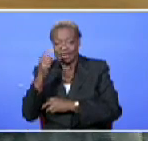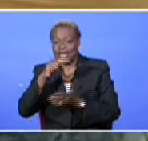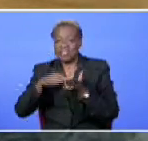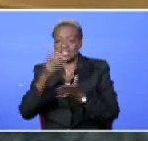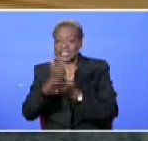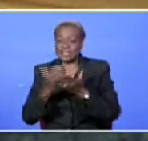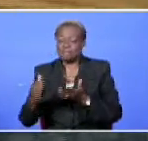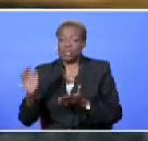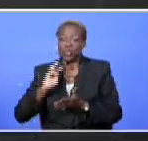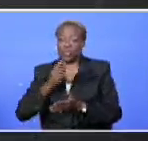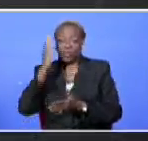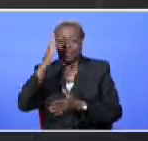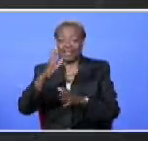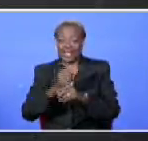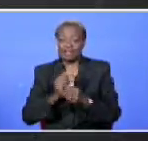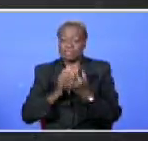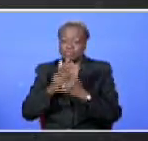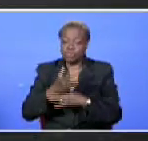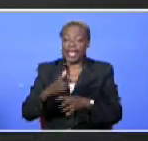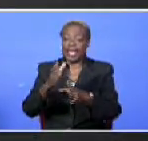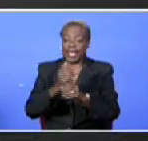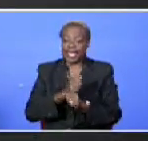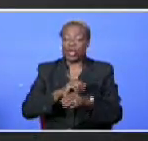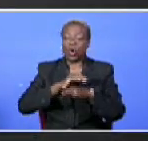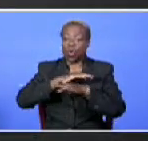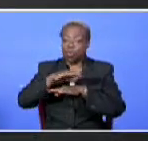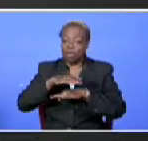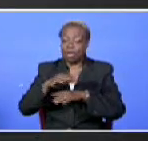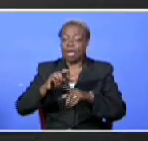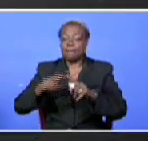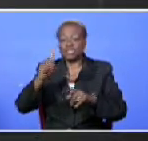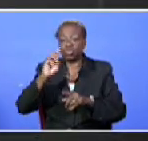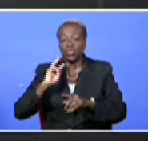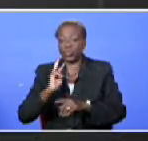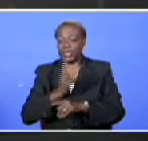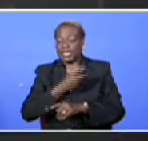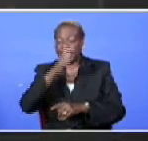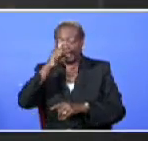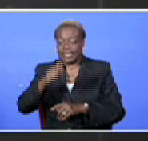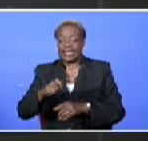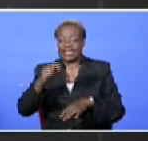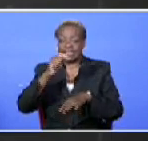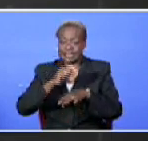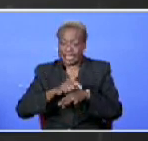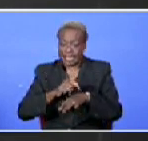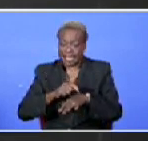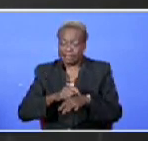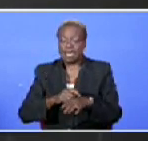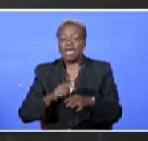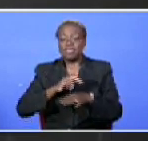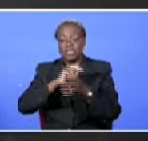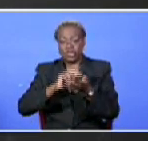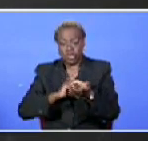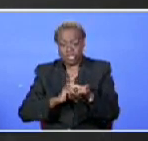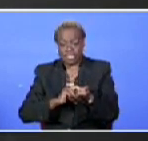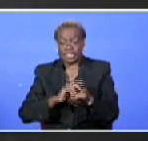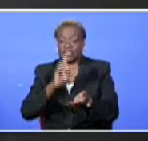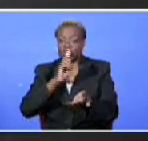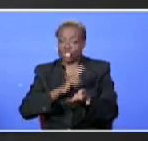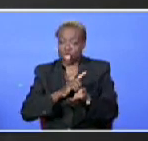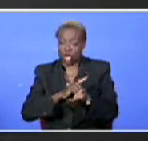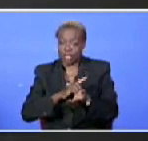through. We'll get over it, but we need time for the nurses, the doctors, the epidemiologists, the scientists, the PhDs, the pharmacists, all